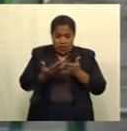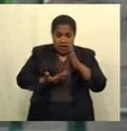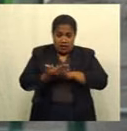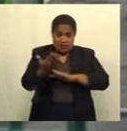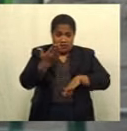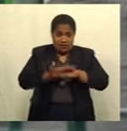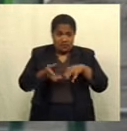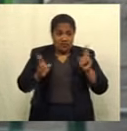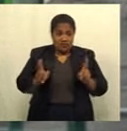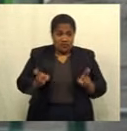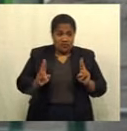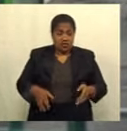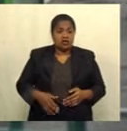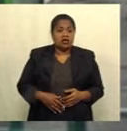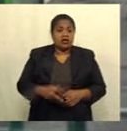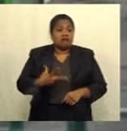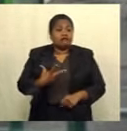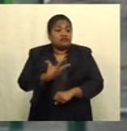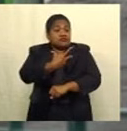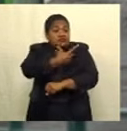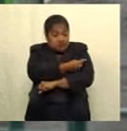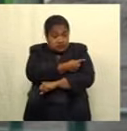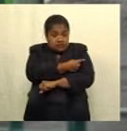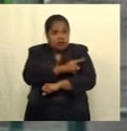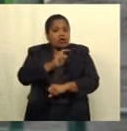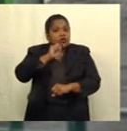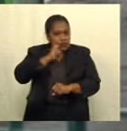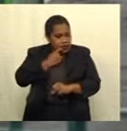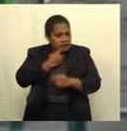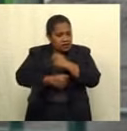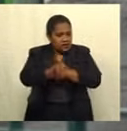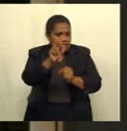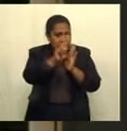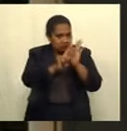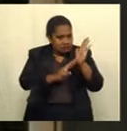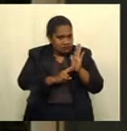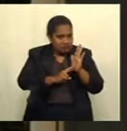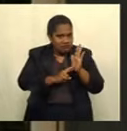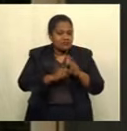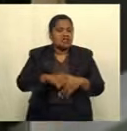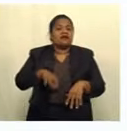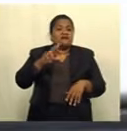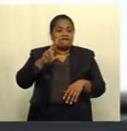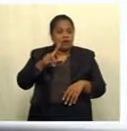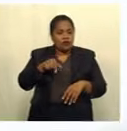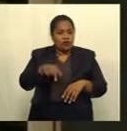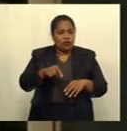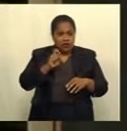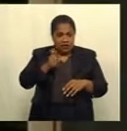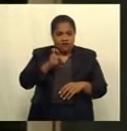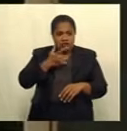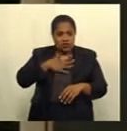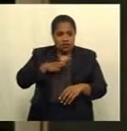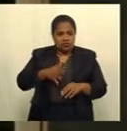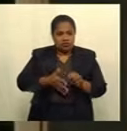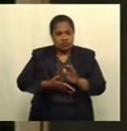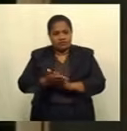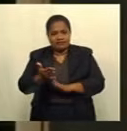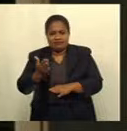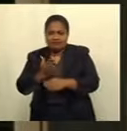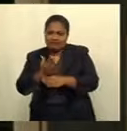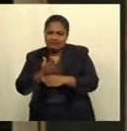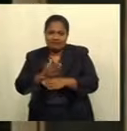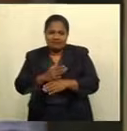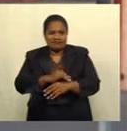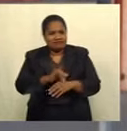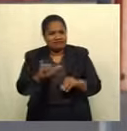will become mandatory for cross-border travel, and this, in all likelihood, will include travel for work, and is already the